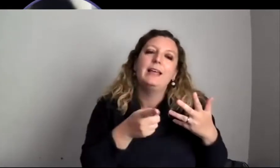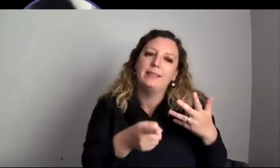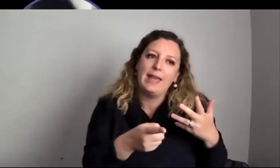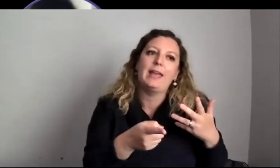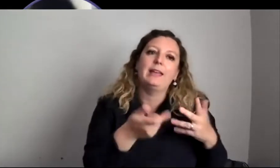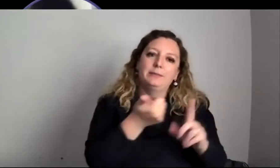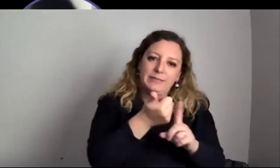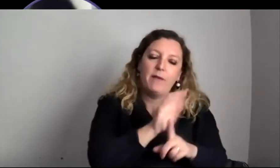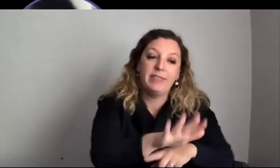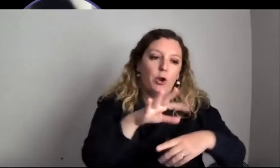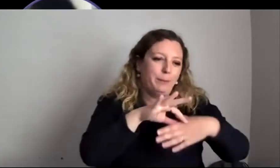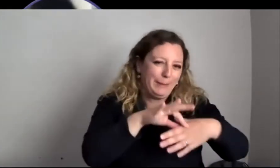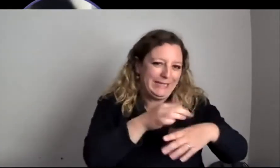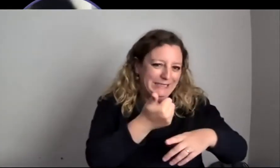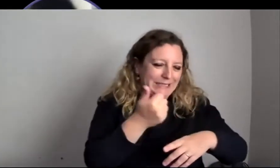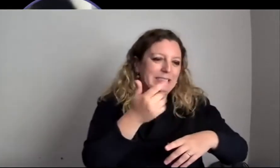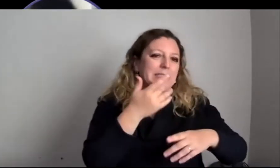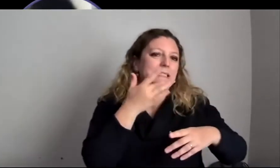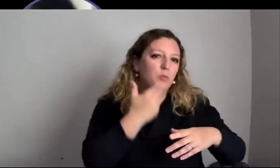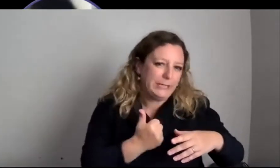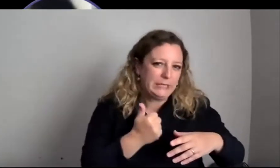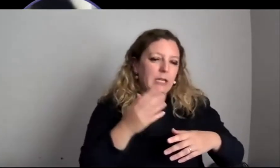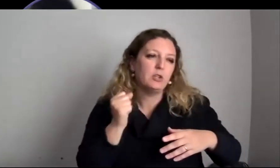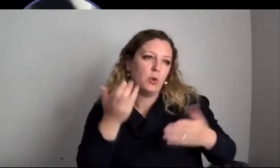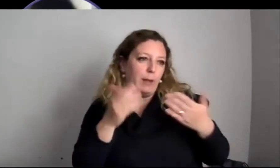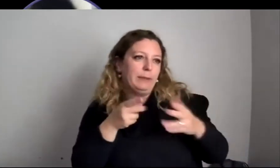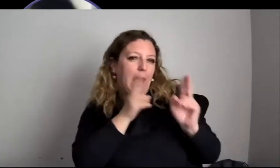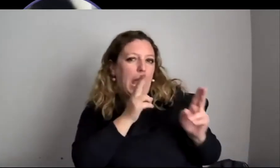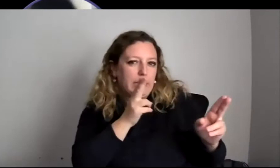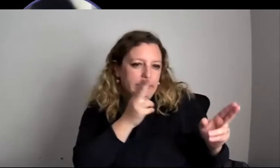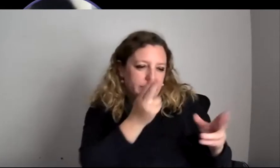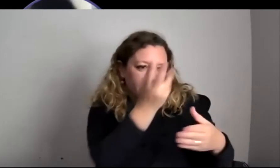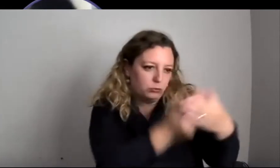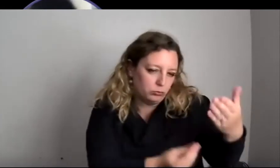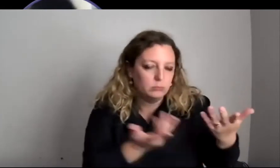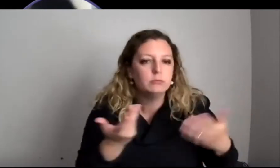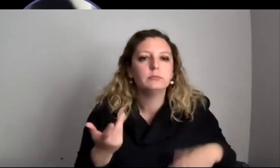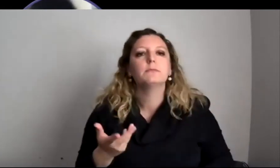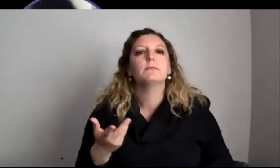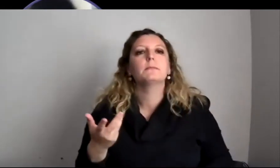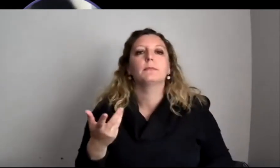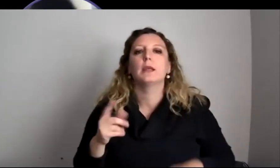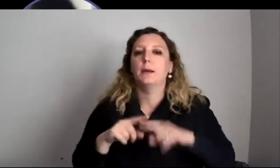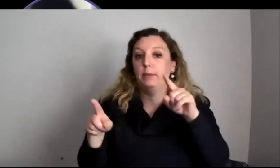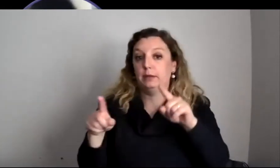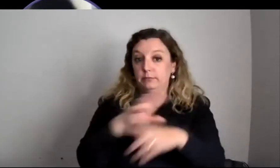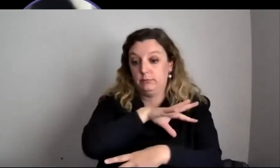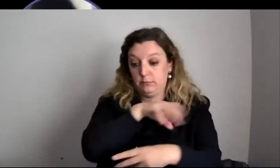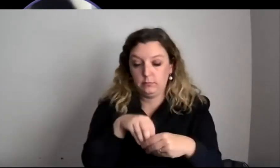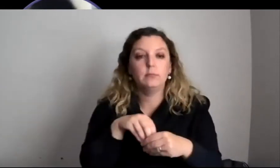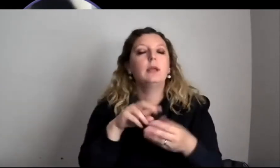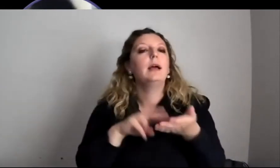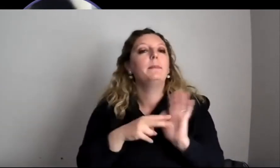fruit, it makes them really sweet, and so they get targeted. So it's possible they've been hunted out of some of these areas. But all of this together